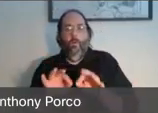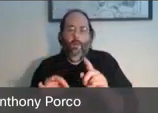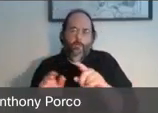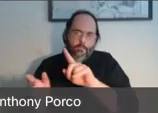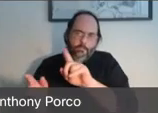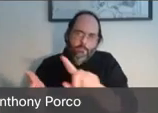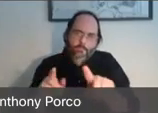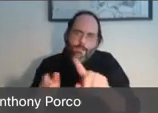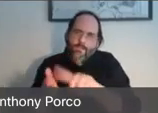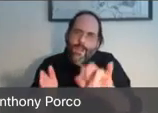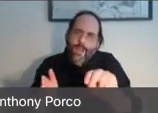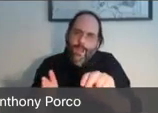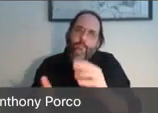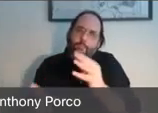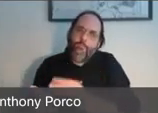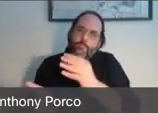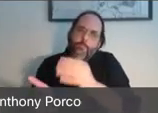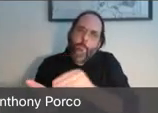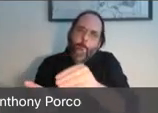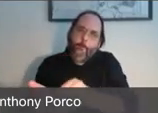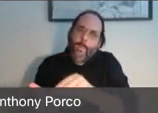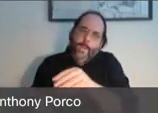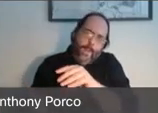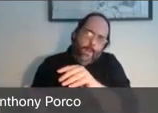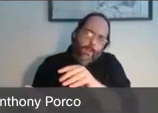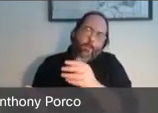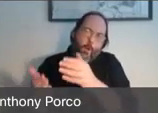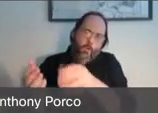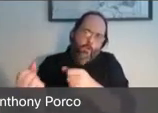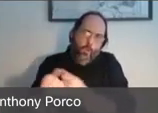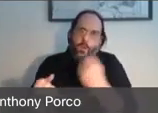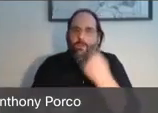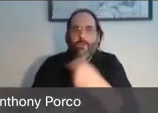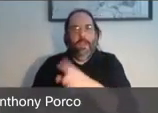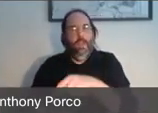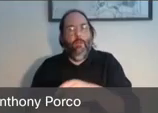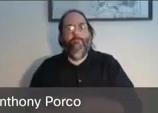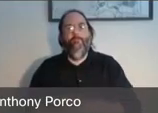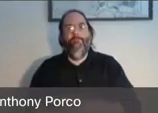the individuals on a regular basis and offer supports needed.